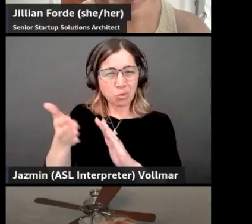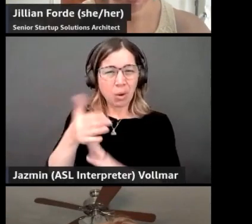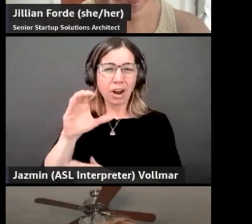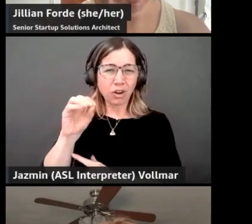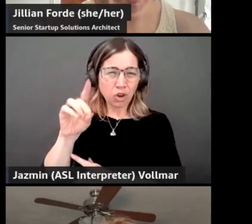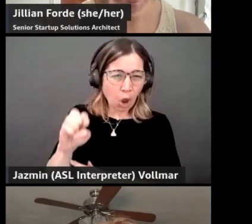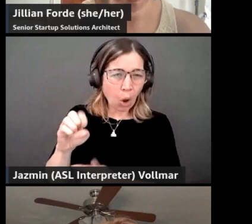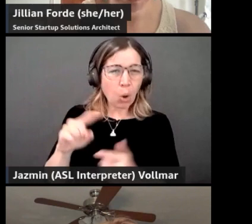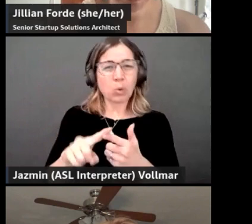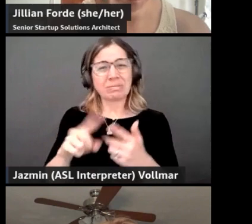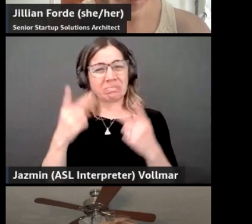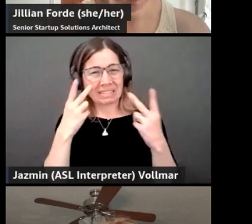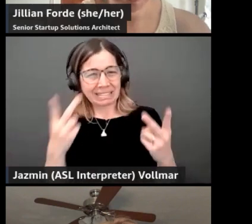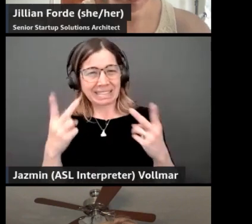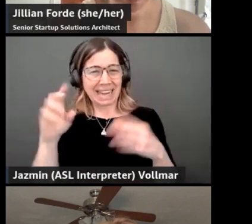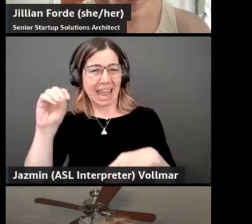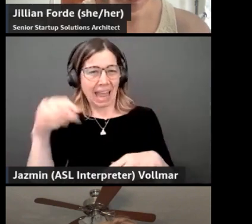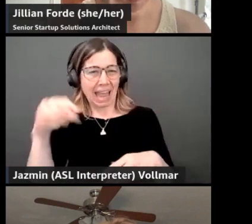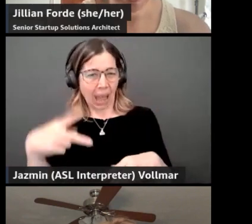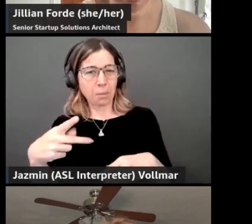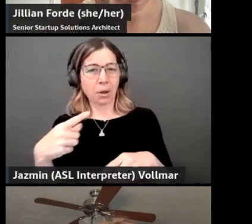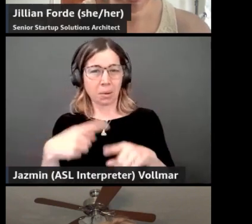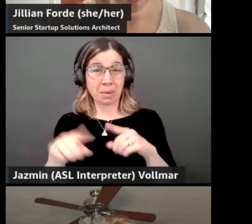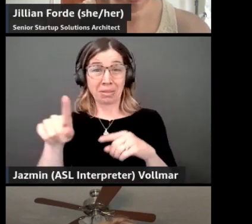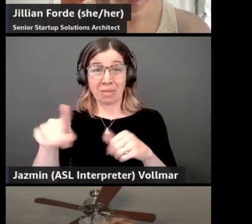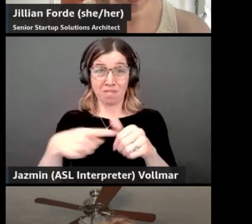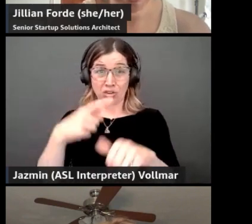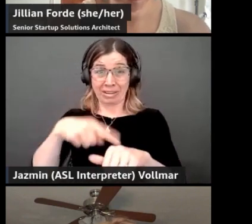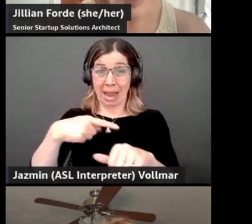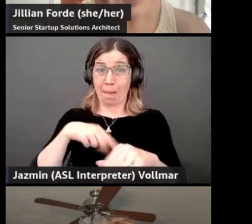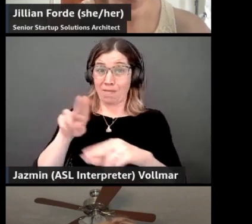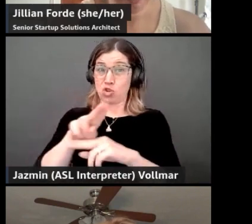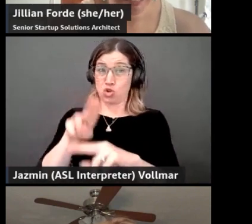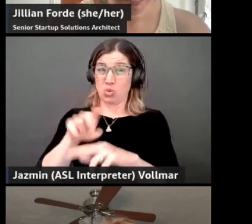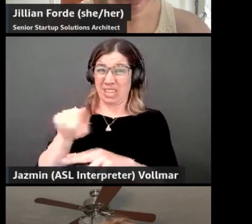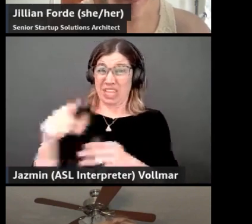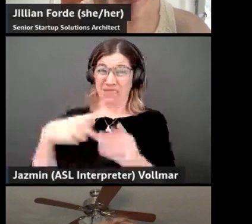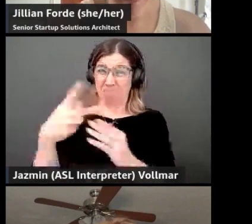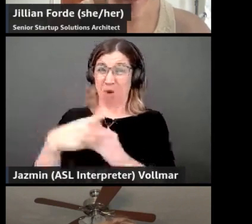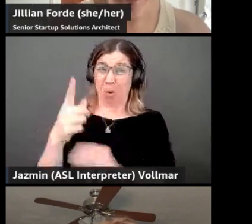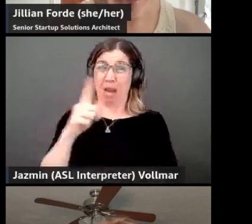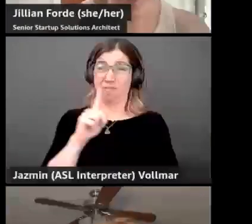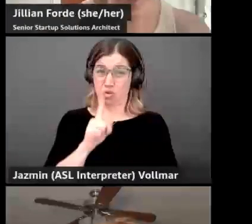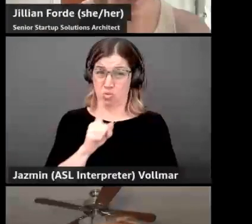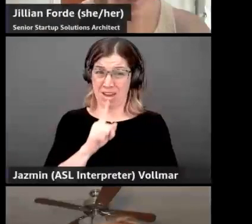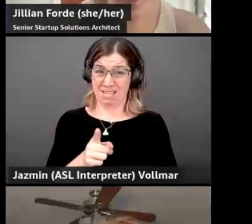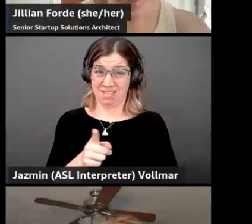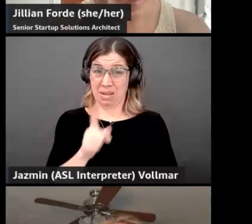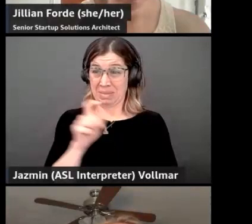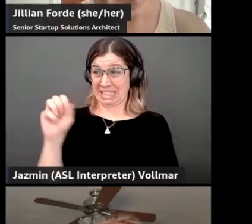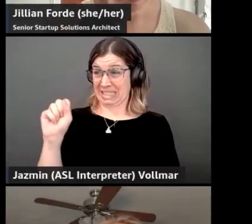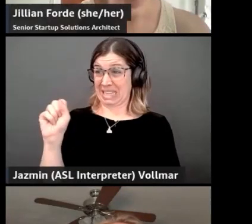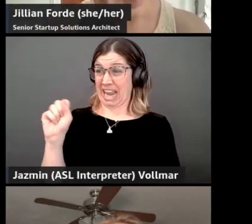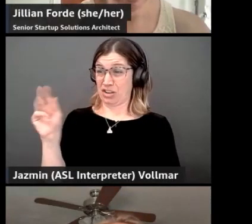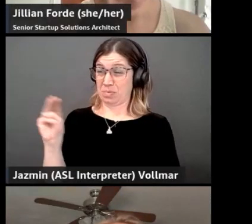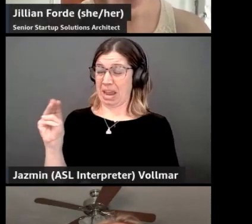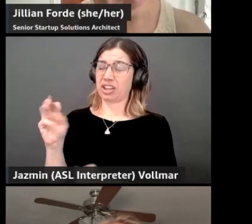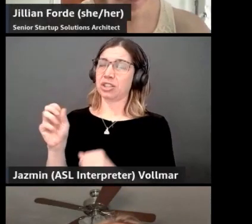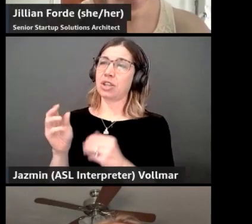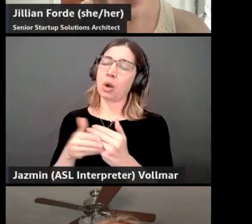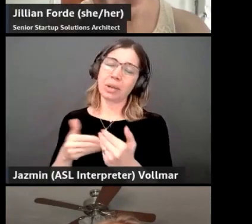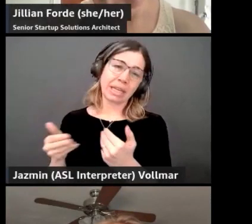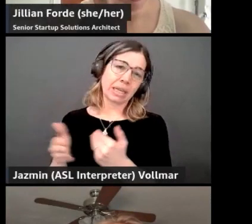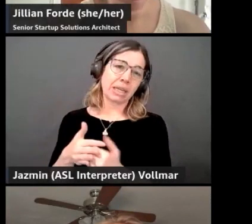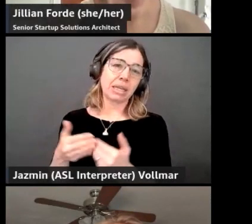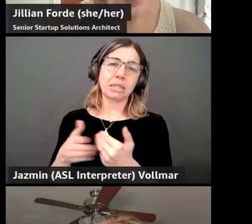science tool. But this is the first time I've actually used Jupyter for real, and in part it's because SageMaker made it so easy to use. Like, it took care of all